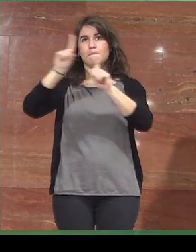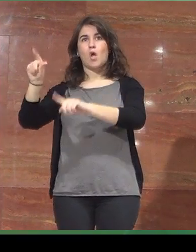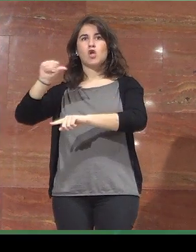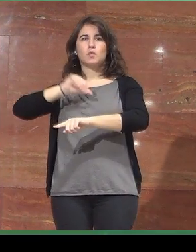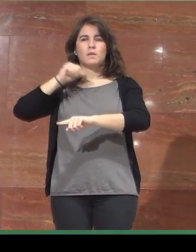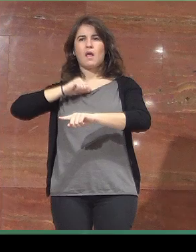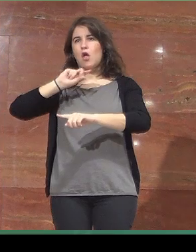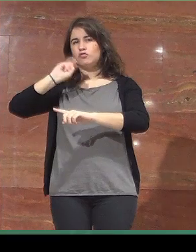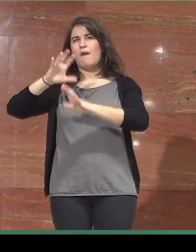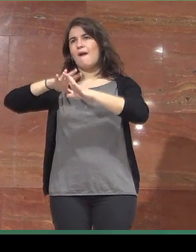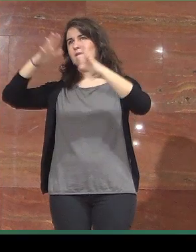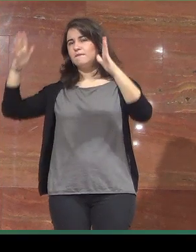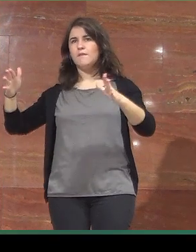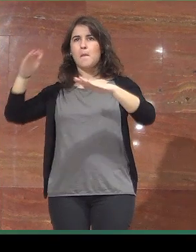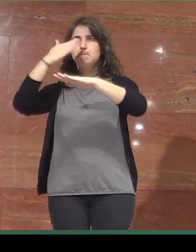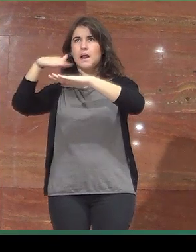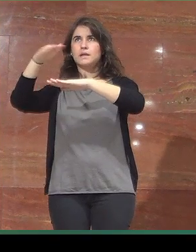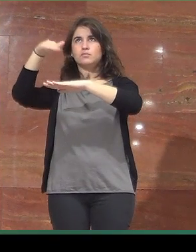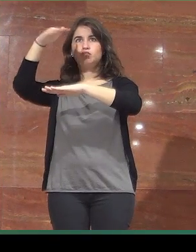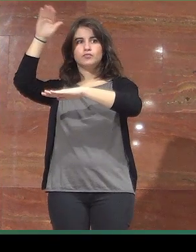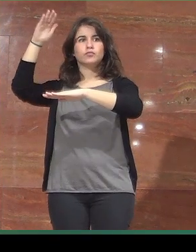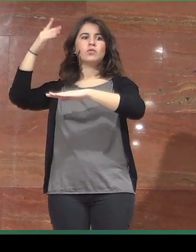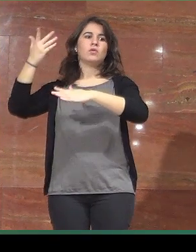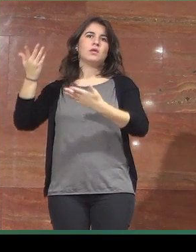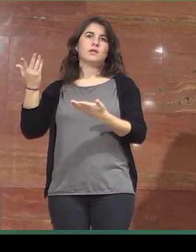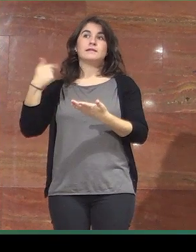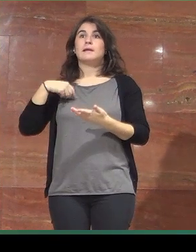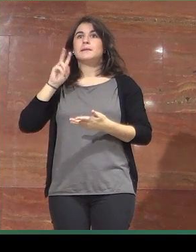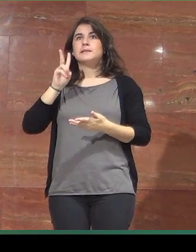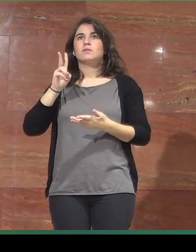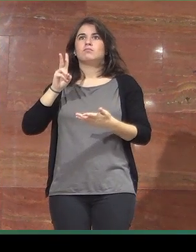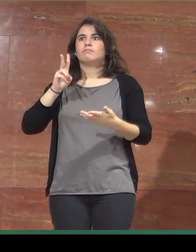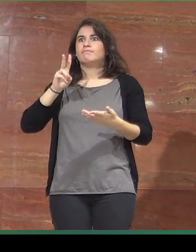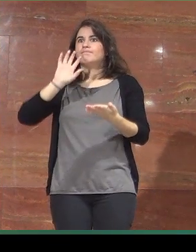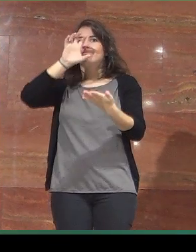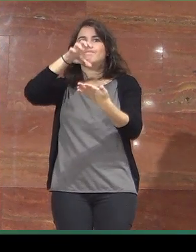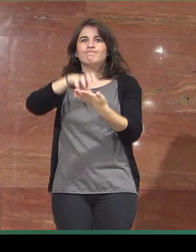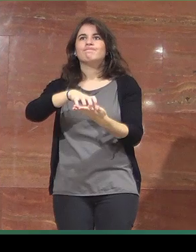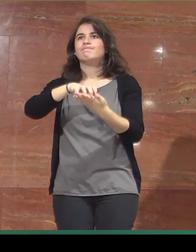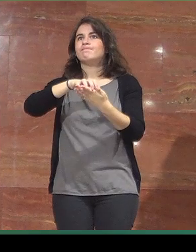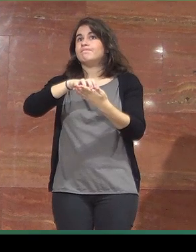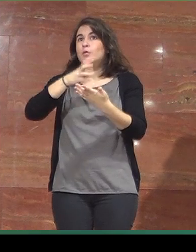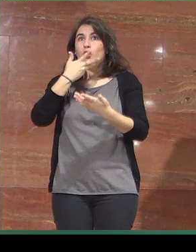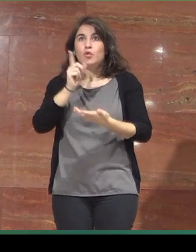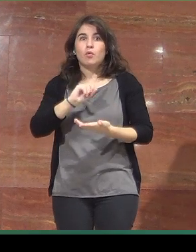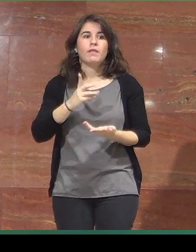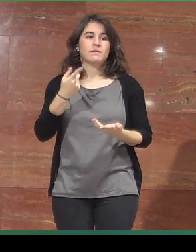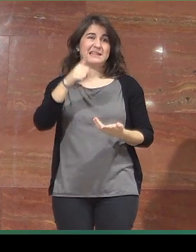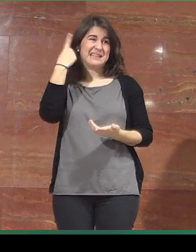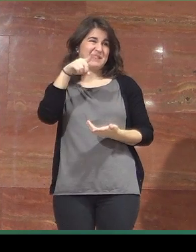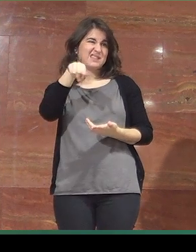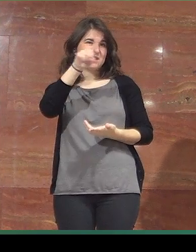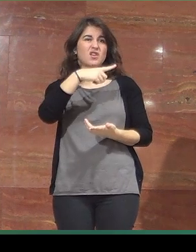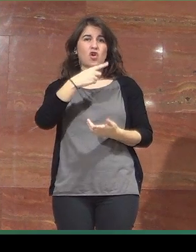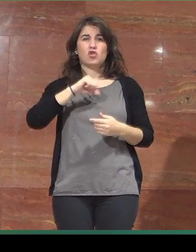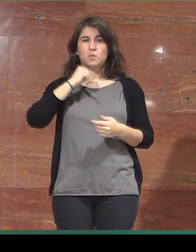kind of anonymity who you know about what hospitals are. And this person was